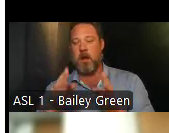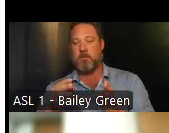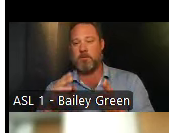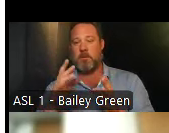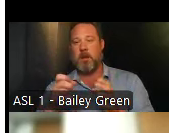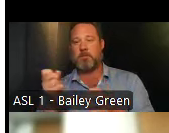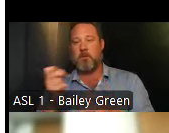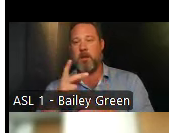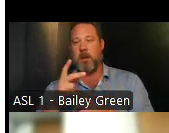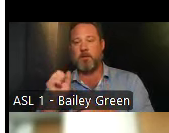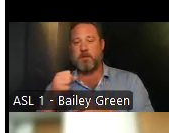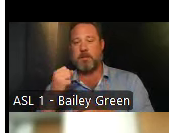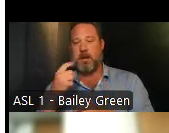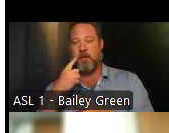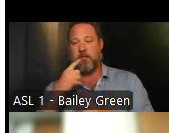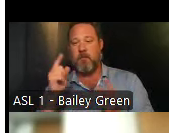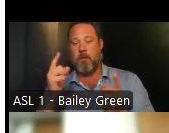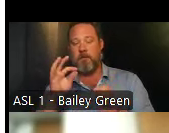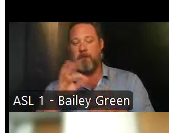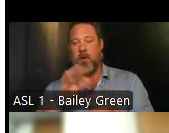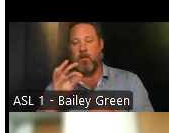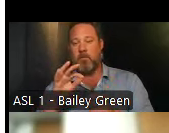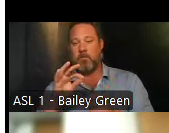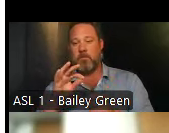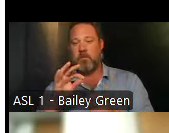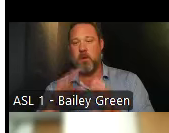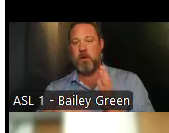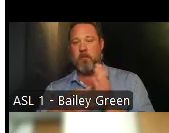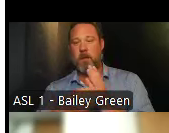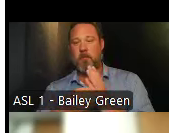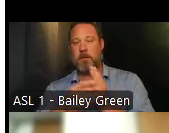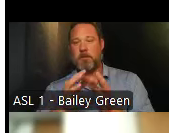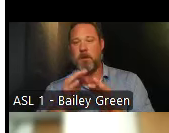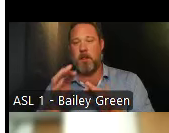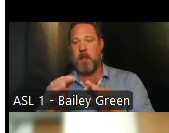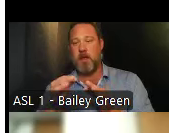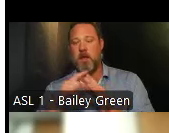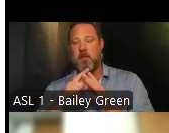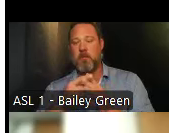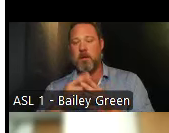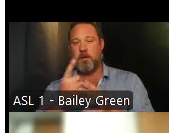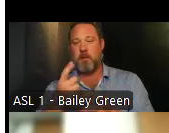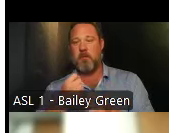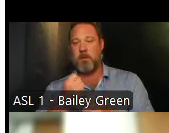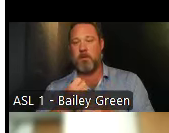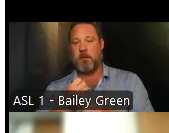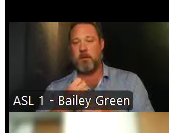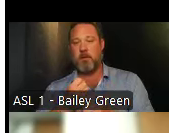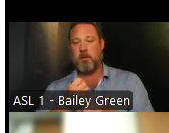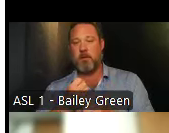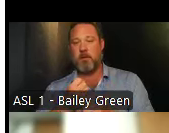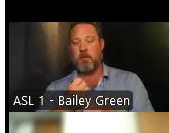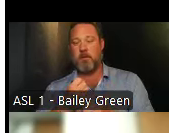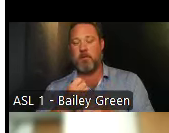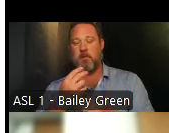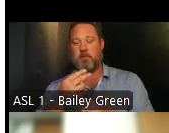have to return to the Senate for a concurrence vote on amendments delaying implementation by 1 year, which were taken in the Assembly Human